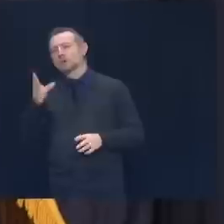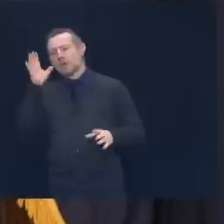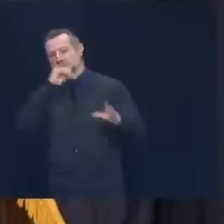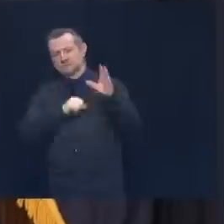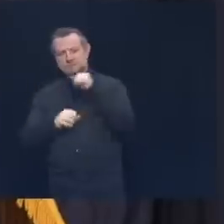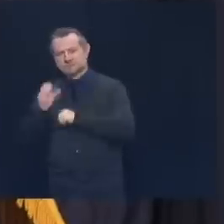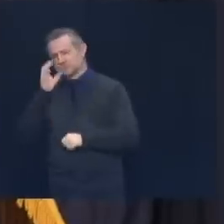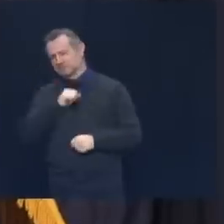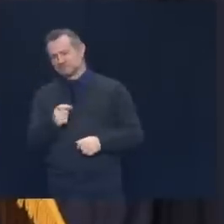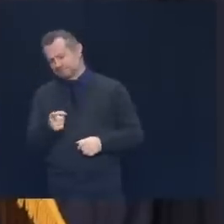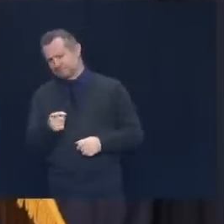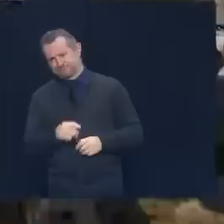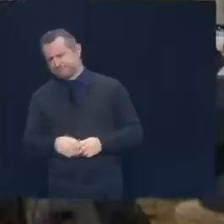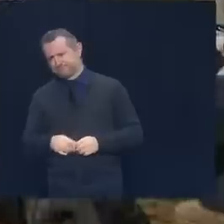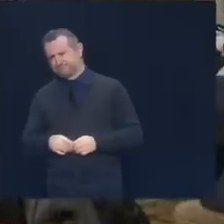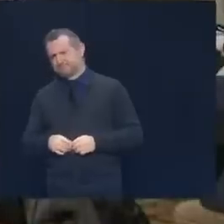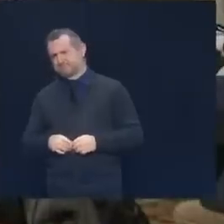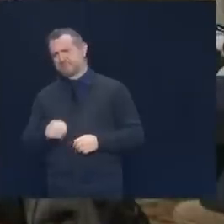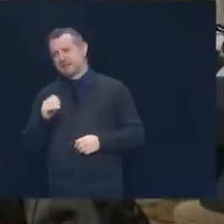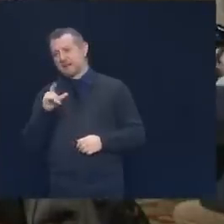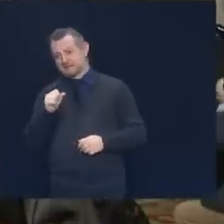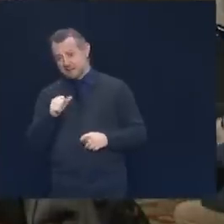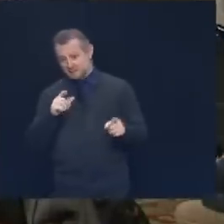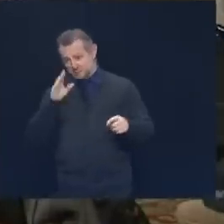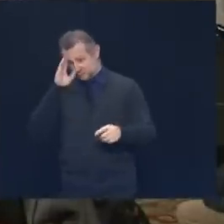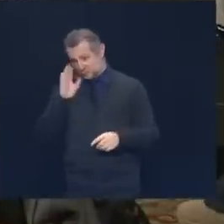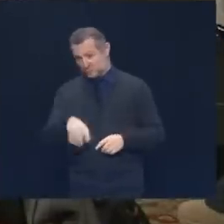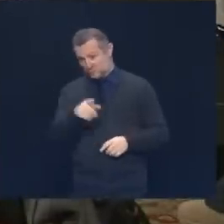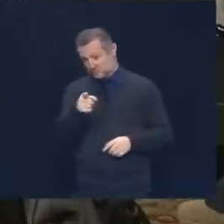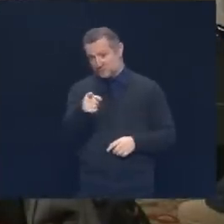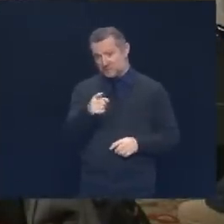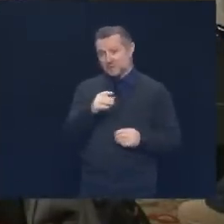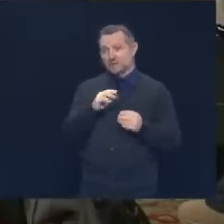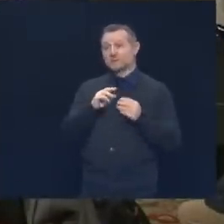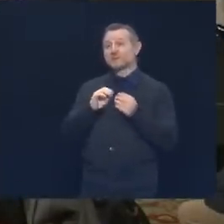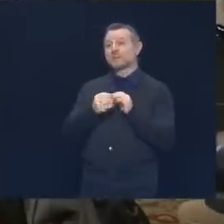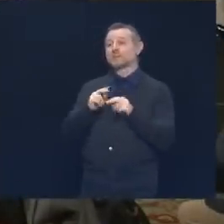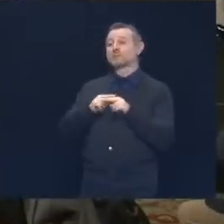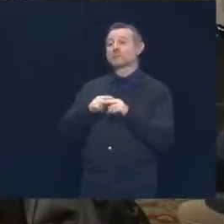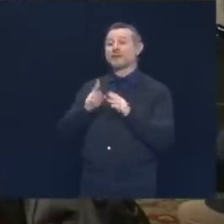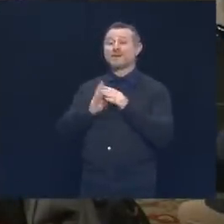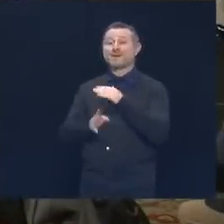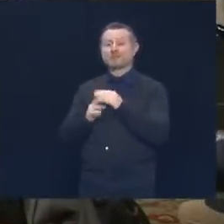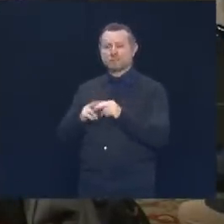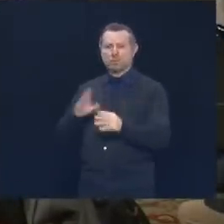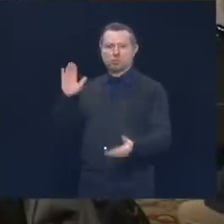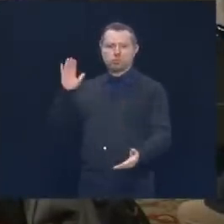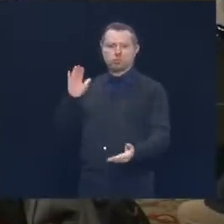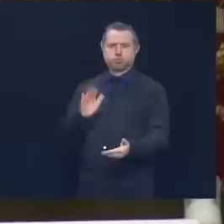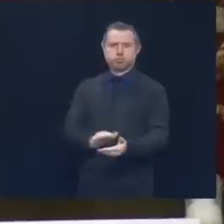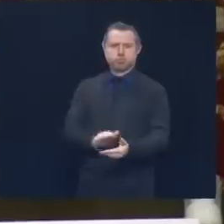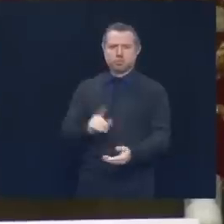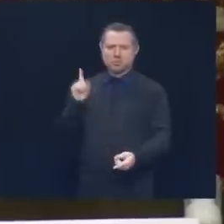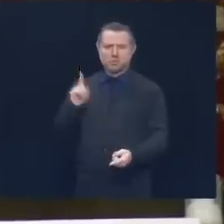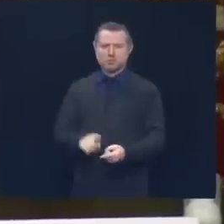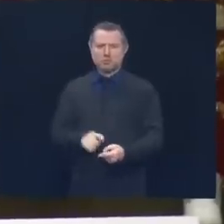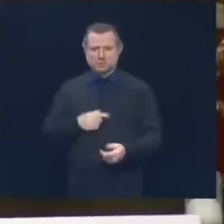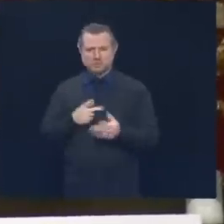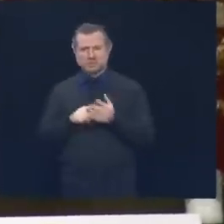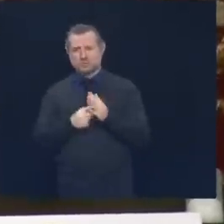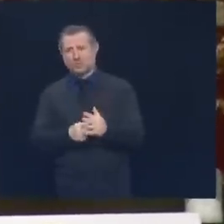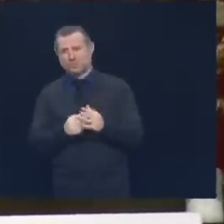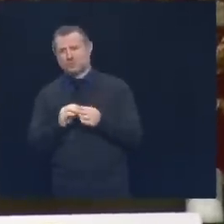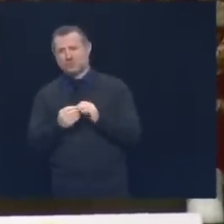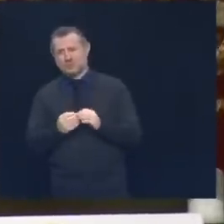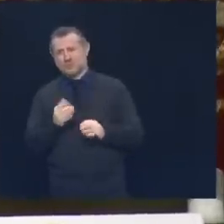people actually heed in and I was the going to say, morning. and as you know, ridership numbers are way down, so we can get you those, and we can see, you know, now versus 3 weeks ago, but the